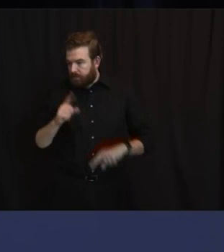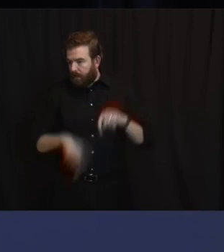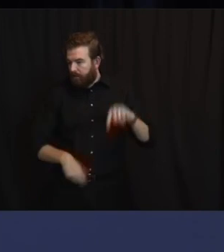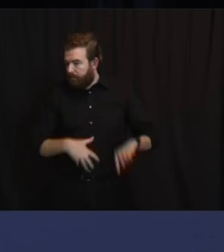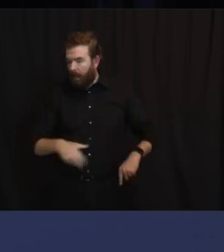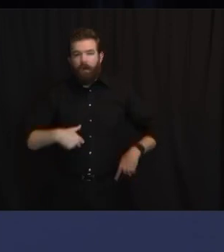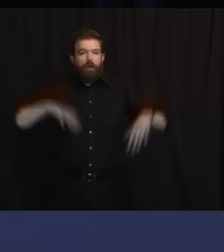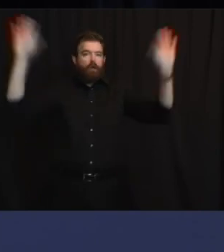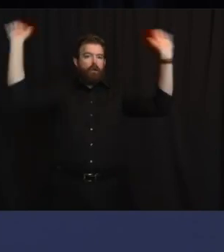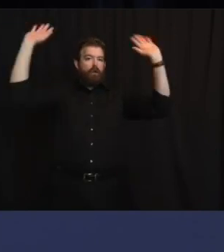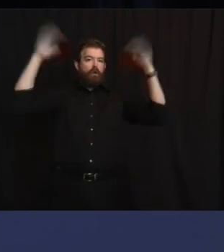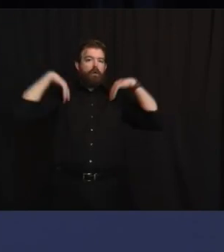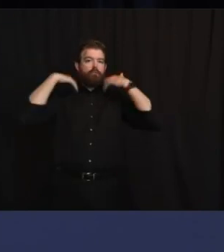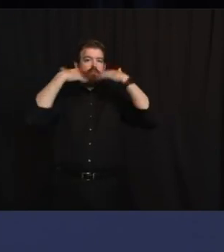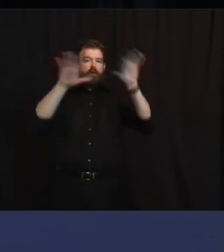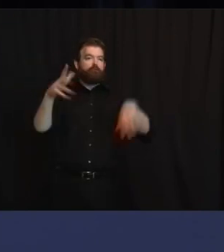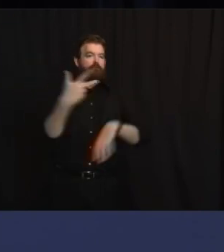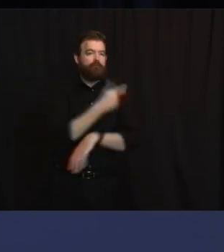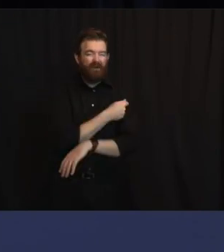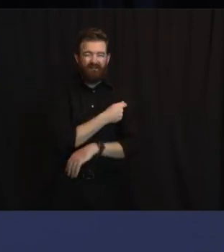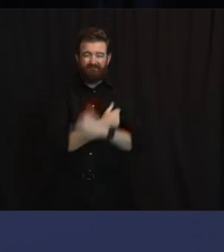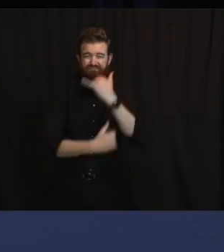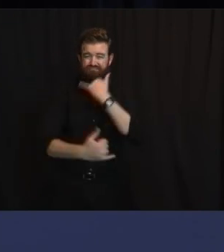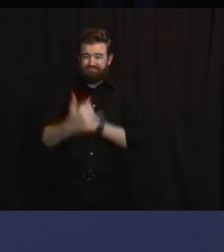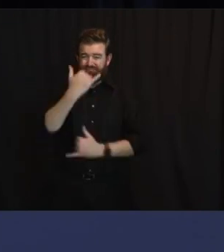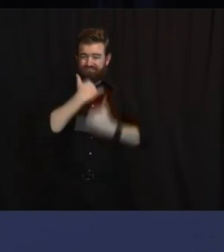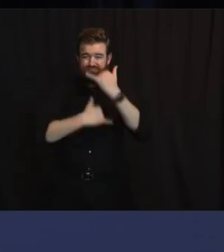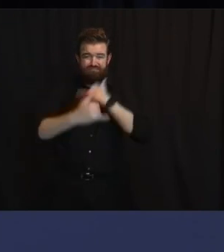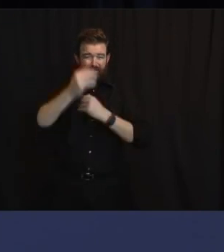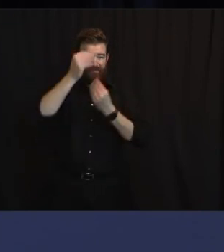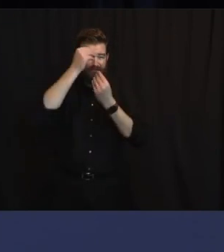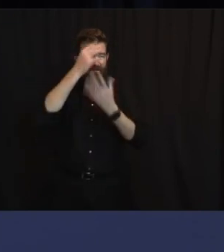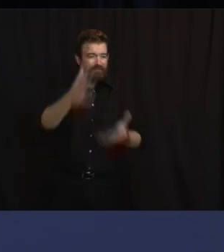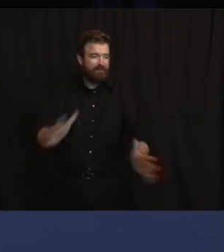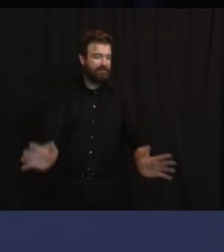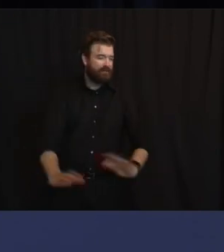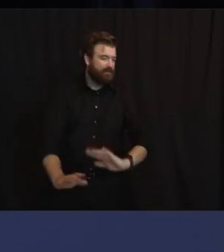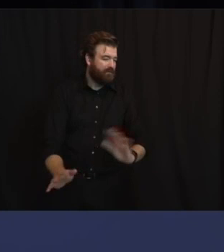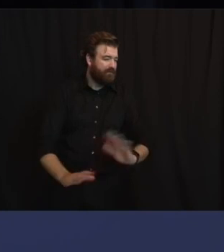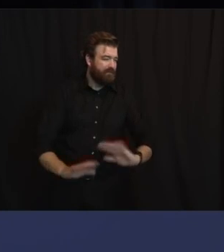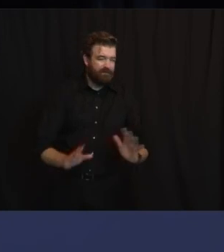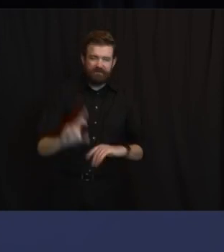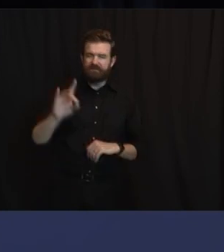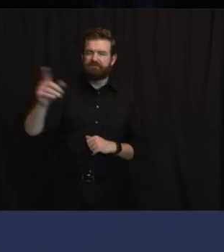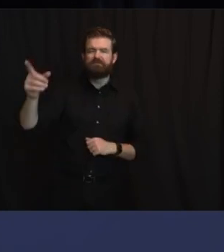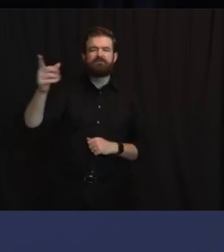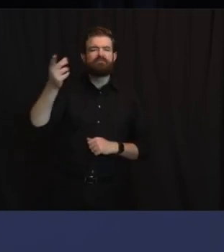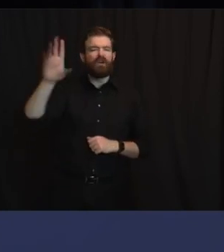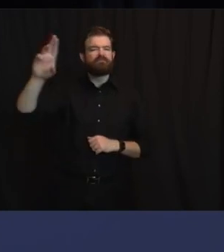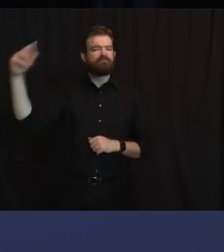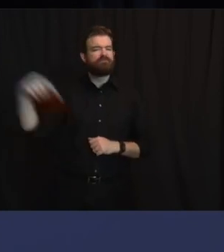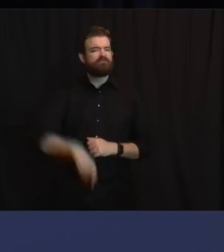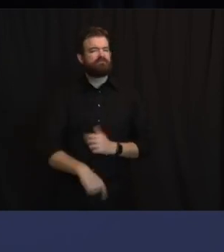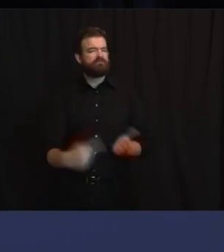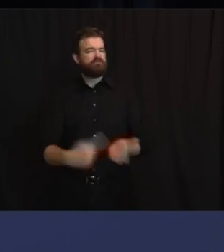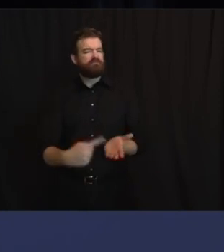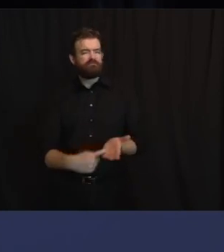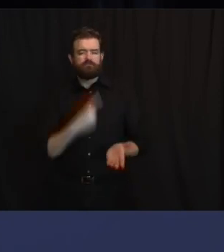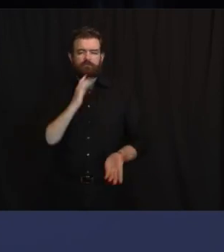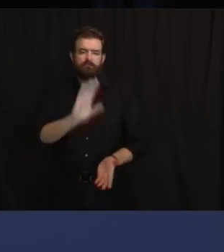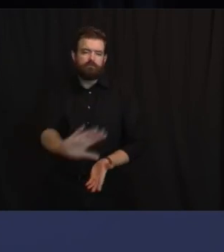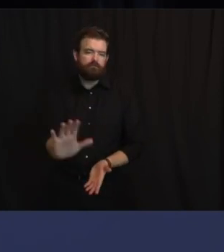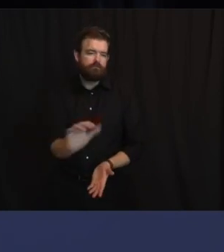explained how that just is not so. So we have a lot of education to do. I think the owners need to play a part in